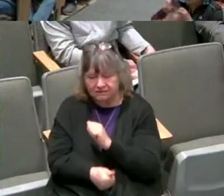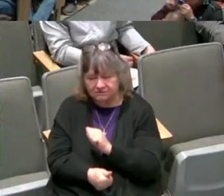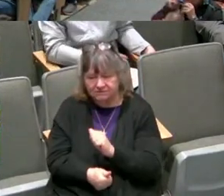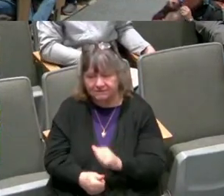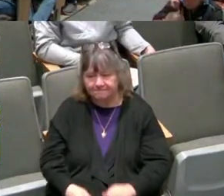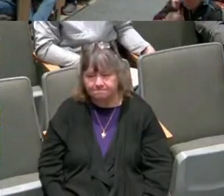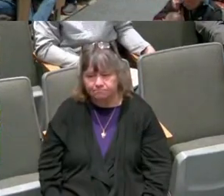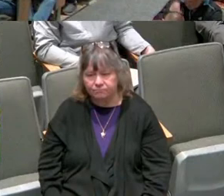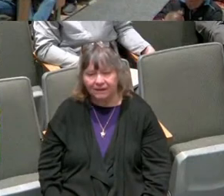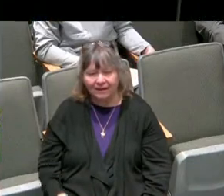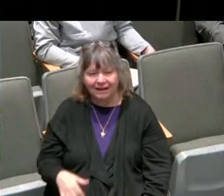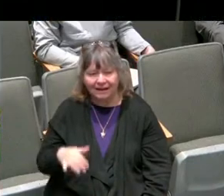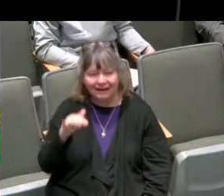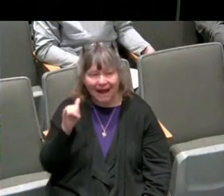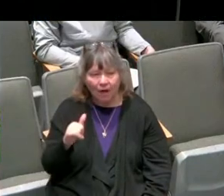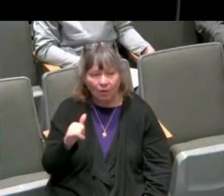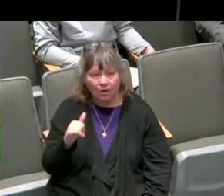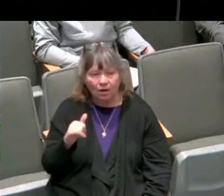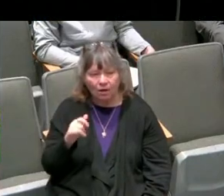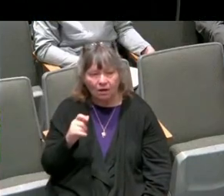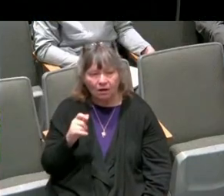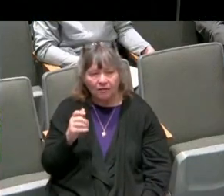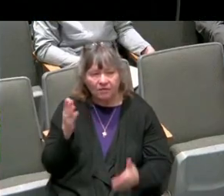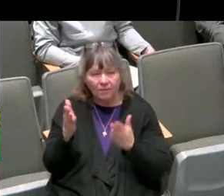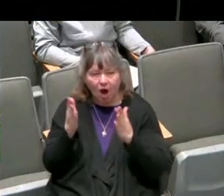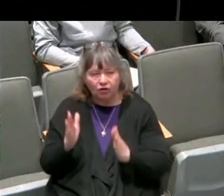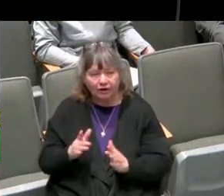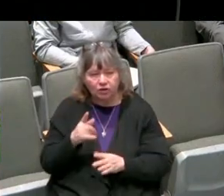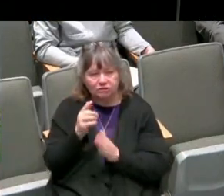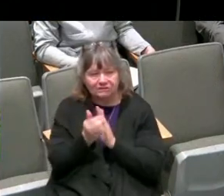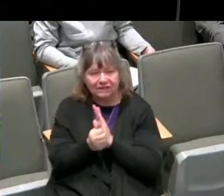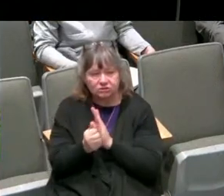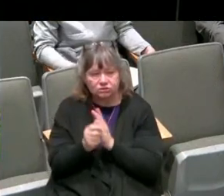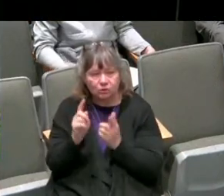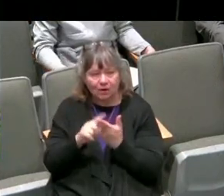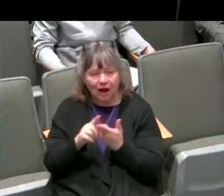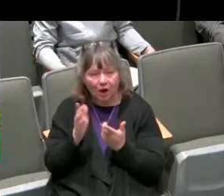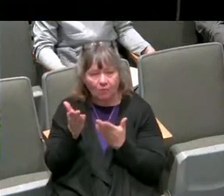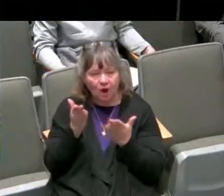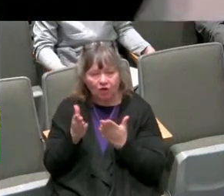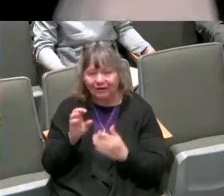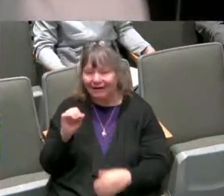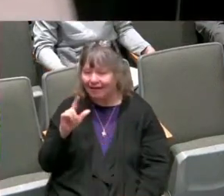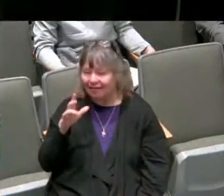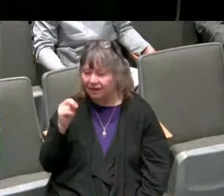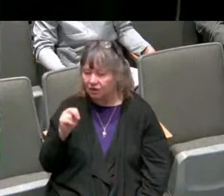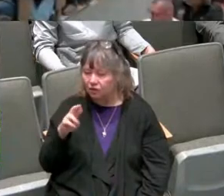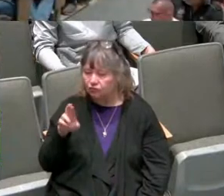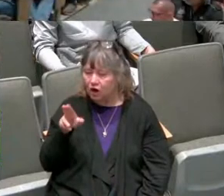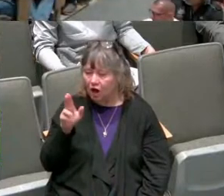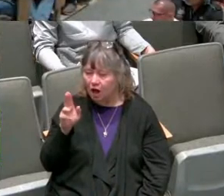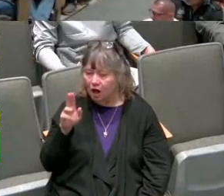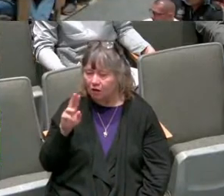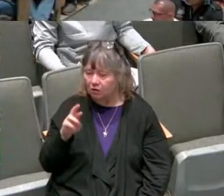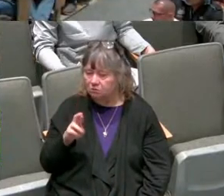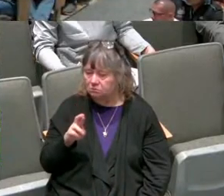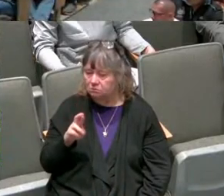carries at this time going to return the moderator's dice to our moderator Ellen Rutter thank you